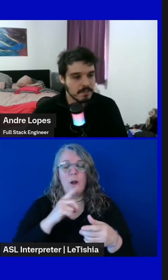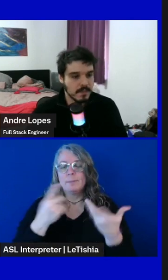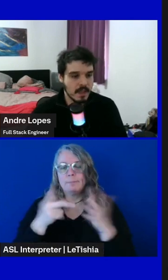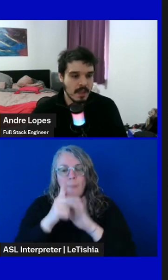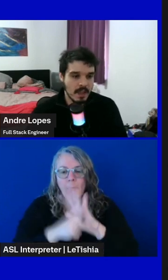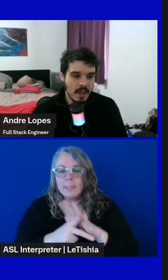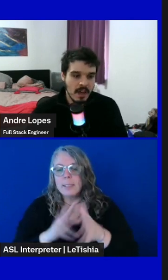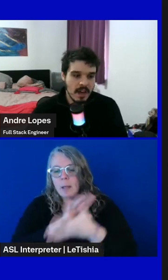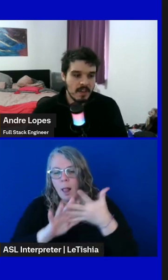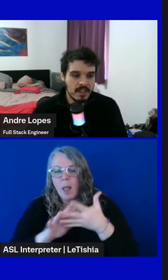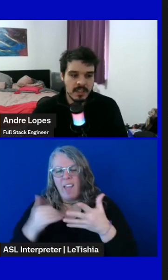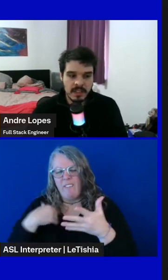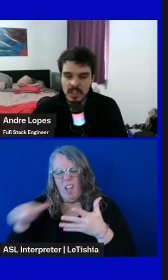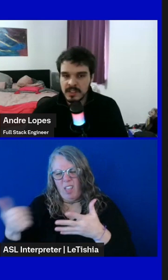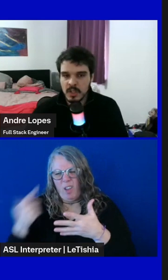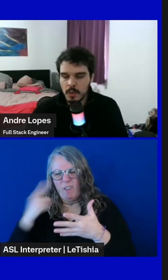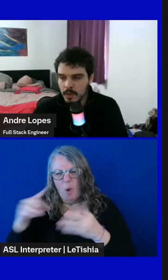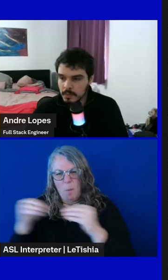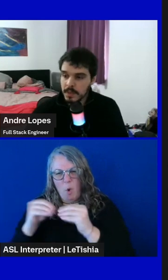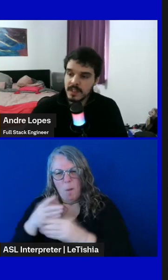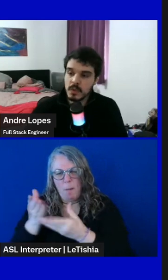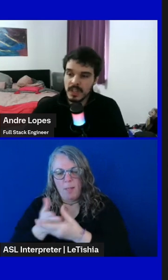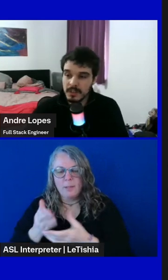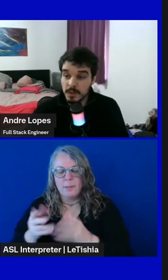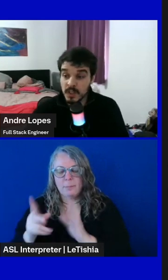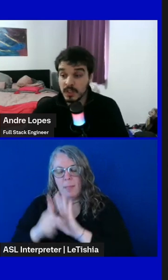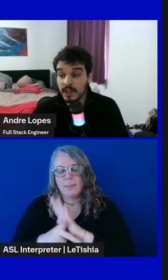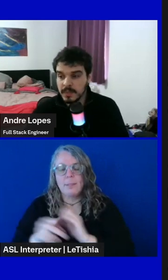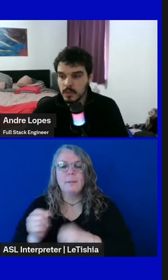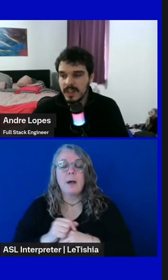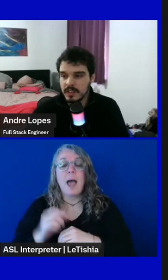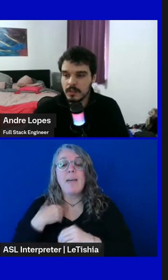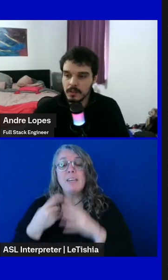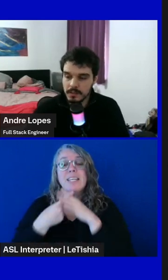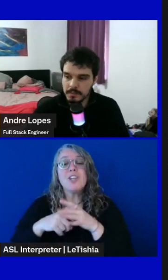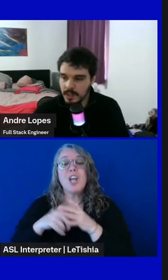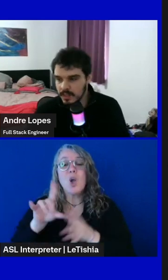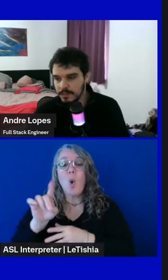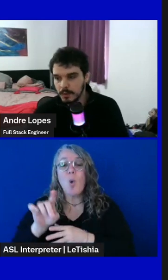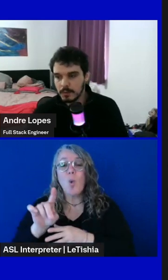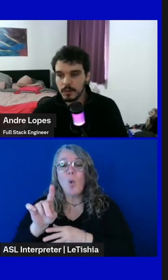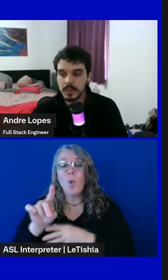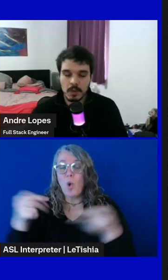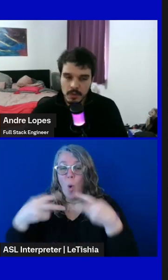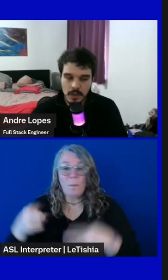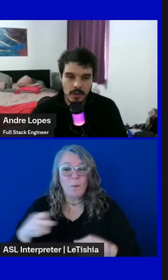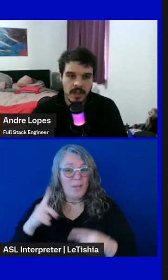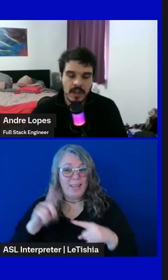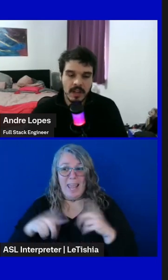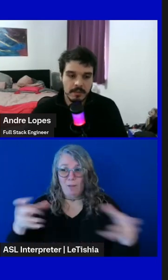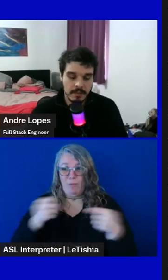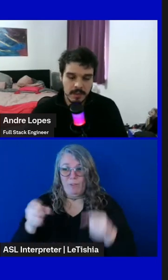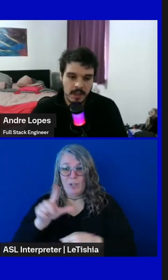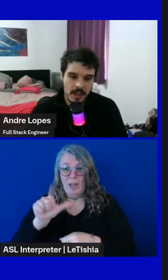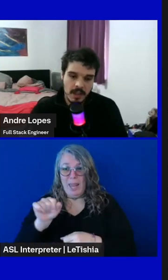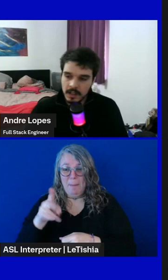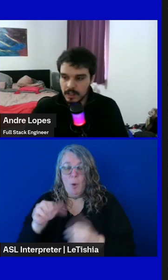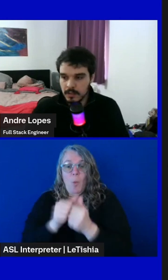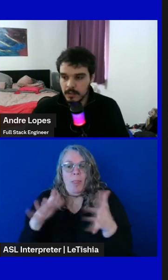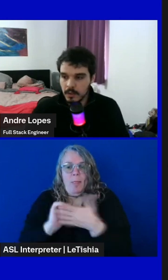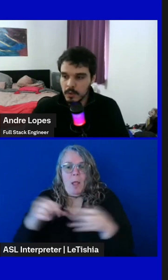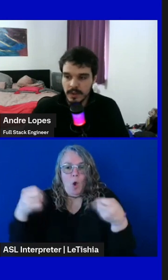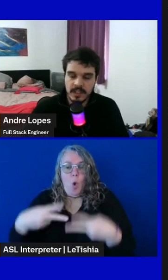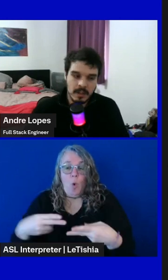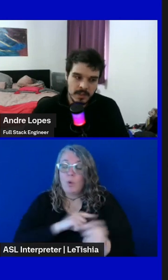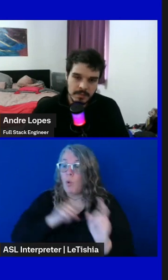this. I have an initialization code because you cannot provision Lambdas without a code. Even if you go to the console and